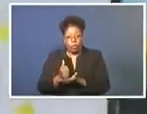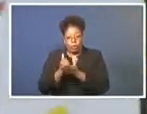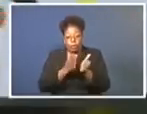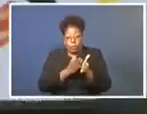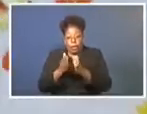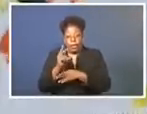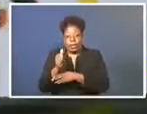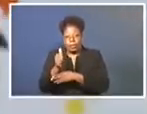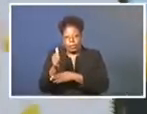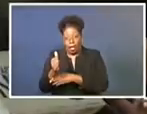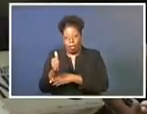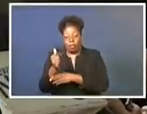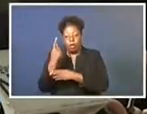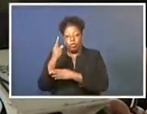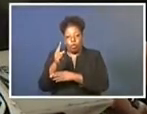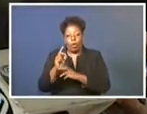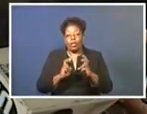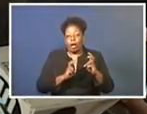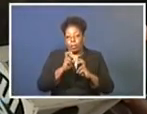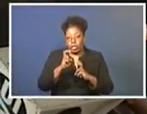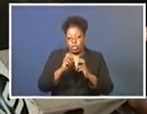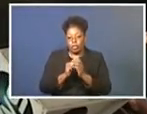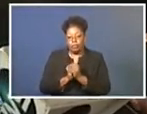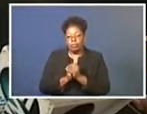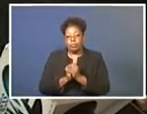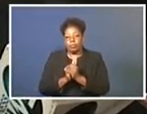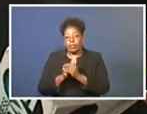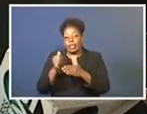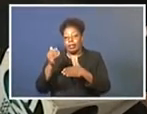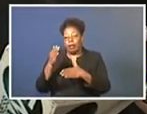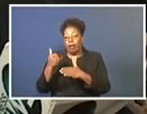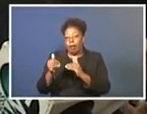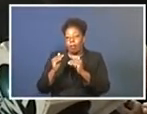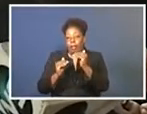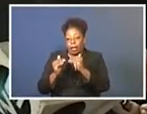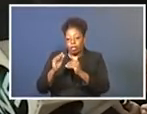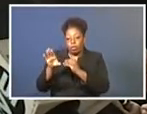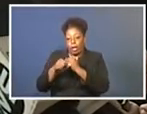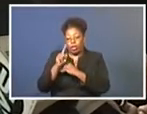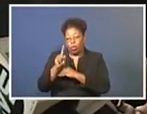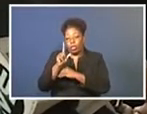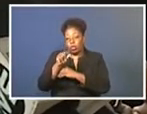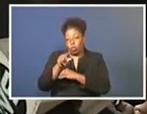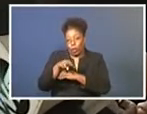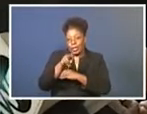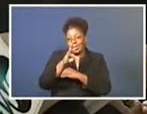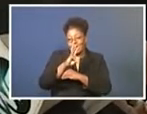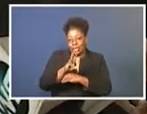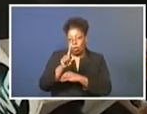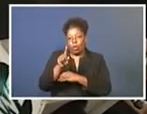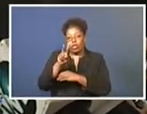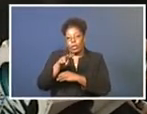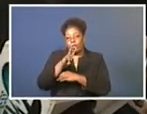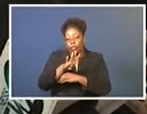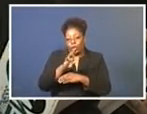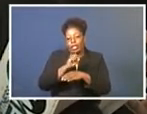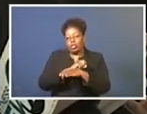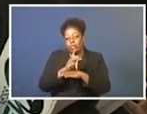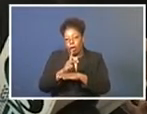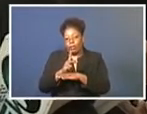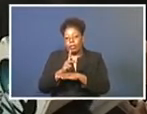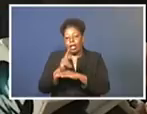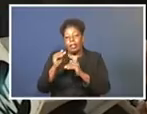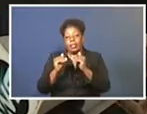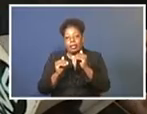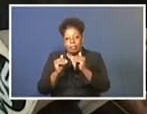prepare themselves for the competition. The remaining balance, when you add the 126 and the 124, that's what covered New Providence. The remaining